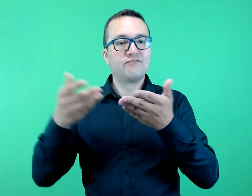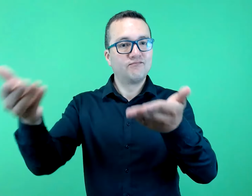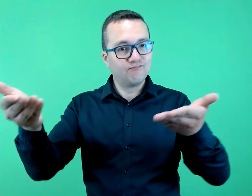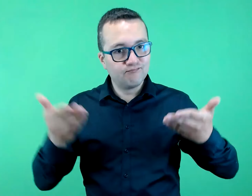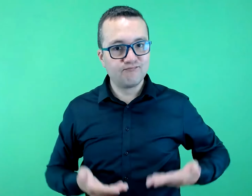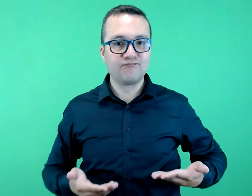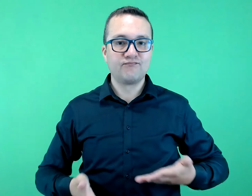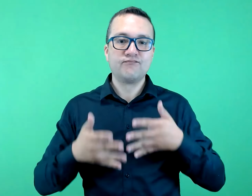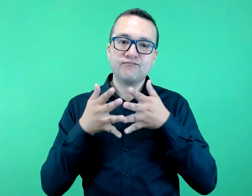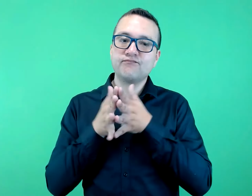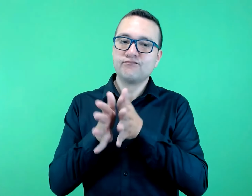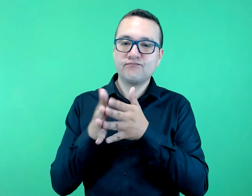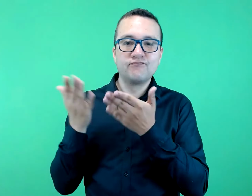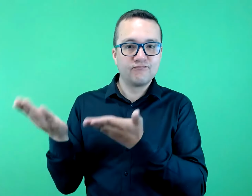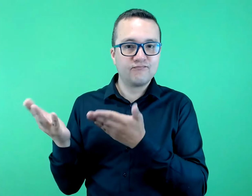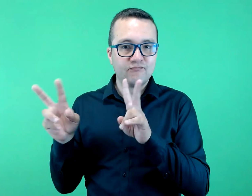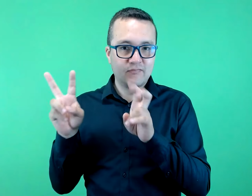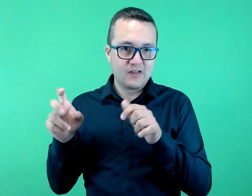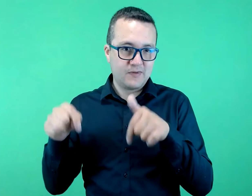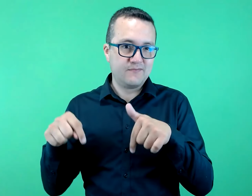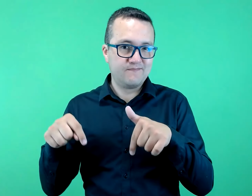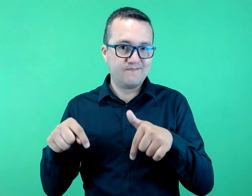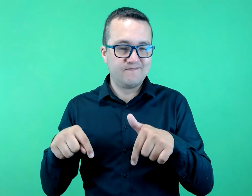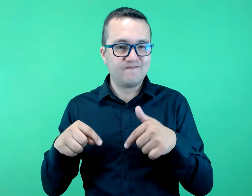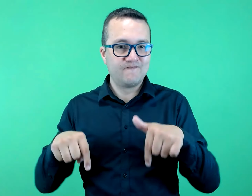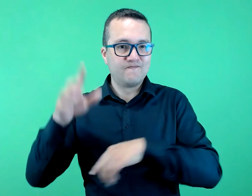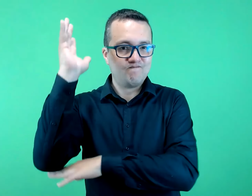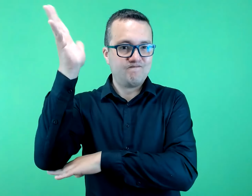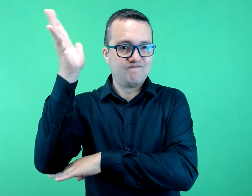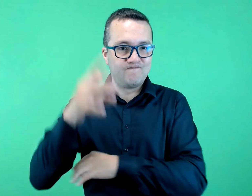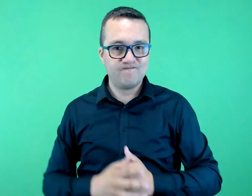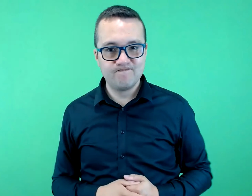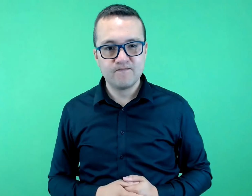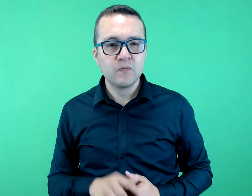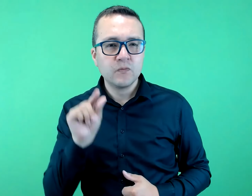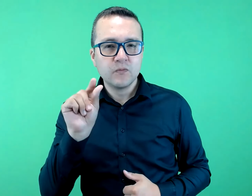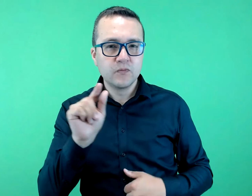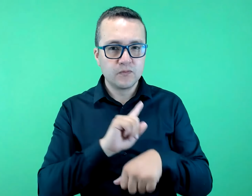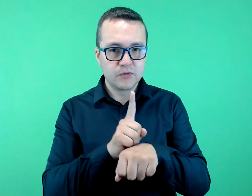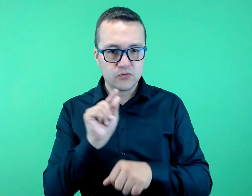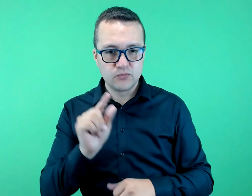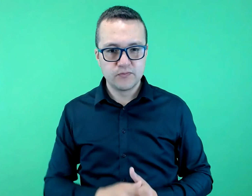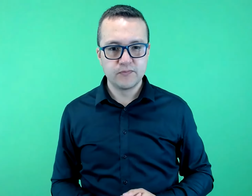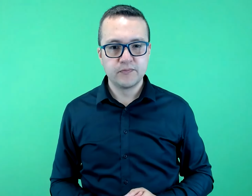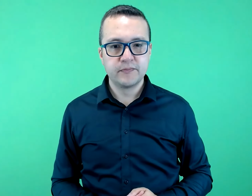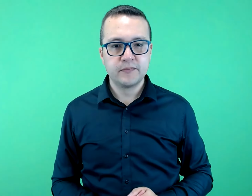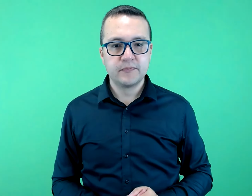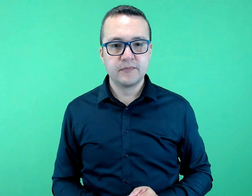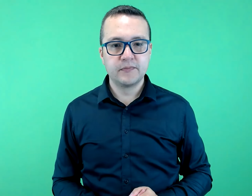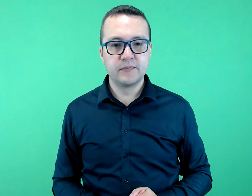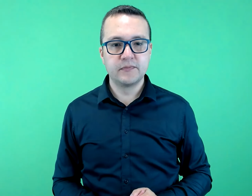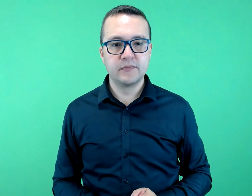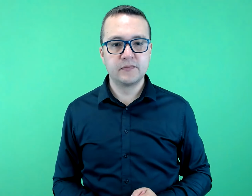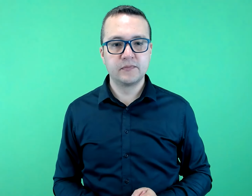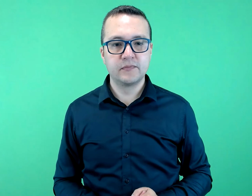some opening words and providing an explanation on what this seminar, today's seminar entails. Just a few